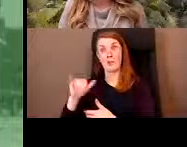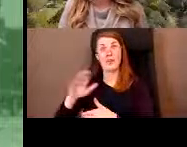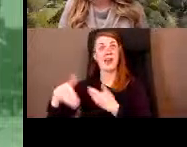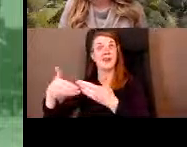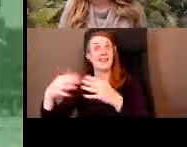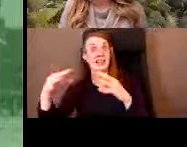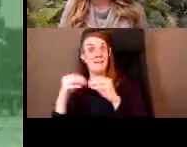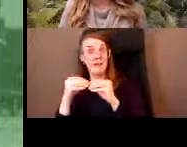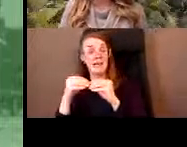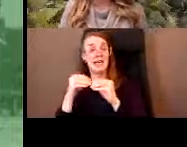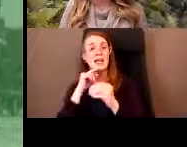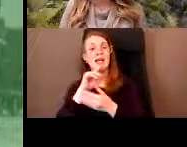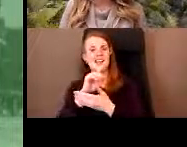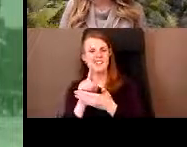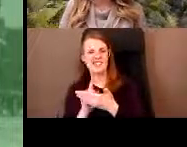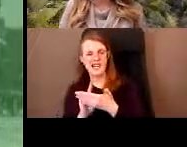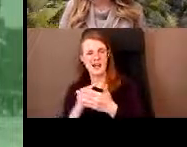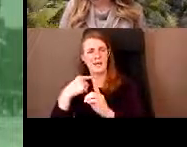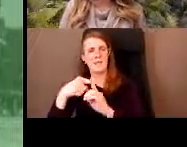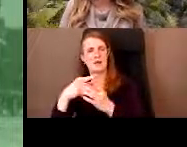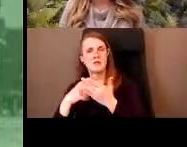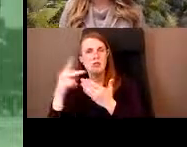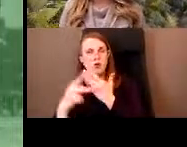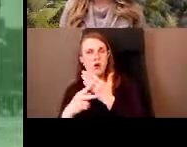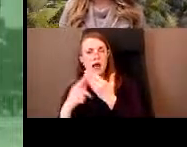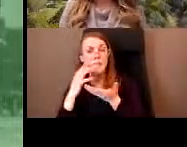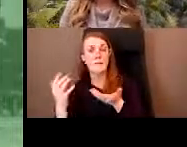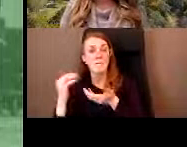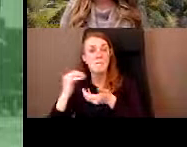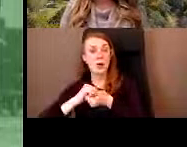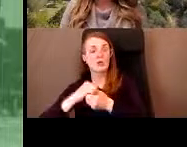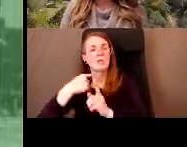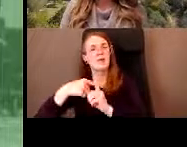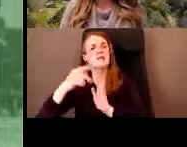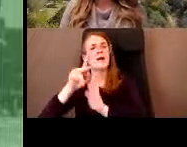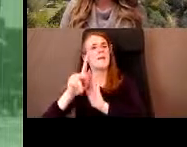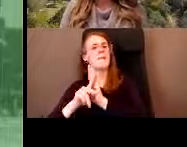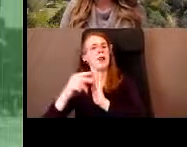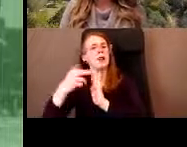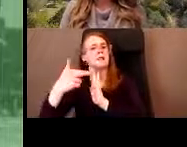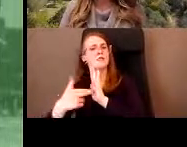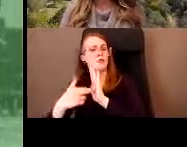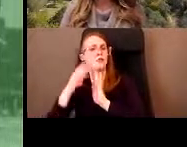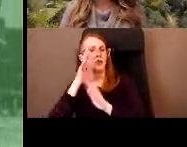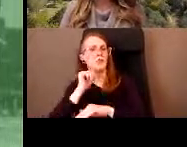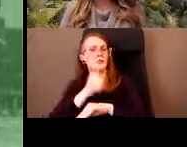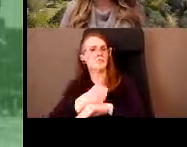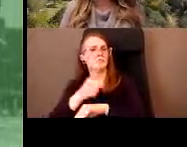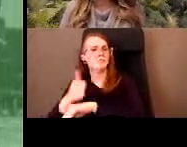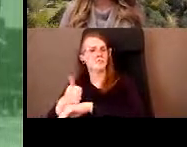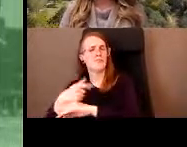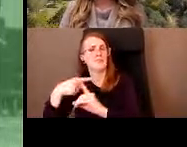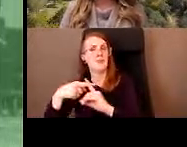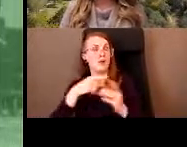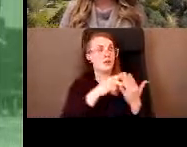only the physical design, but the programs, the partnerships, and the policies that will also need to be in place in addition to the